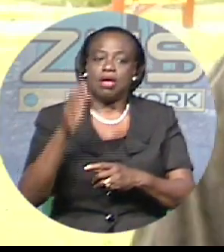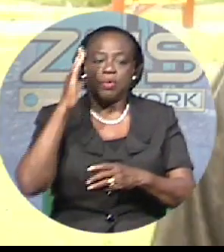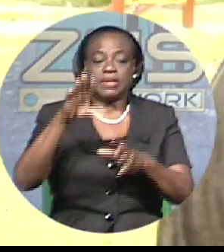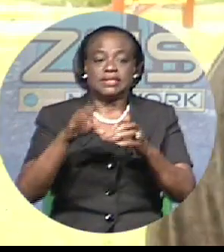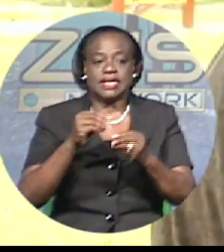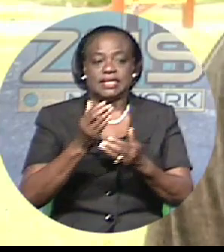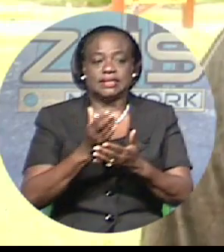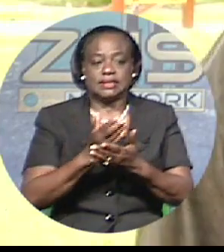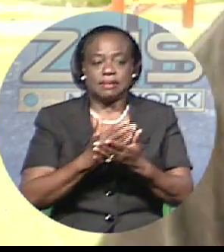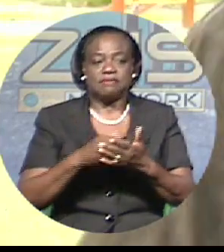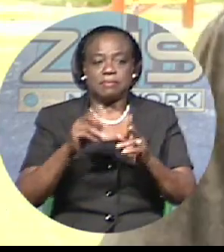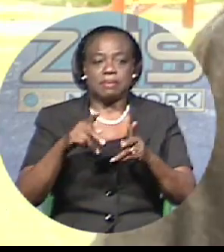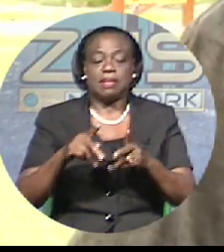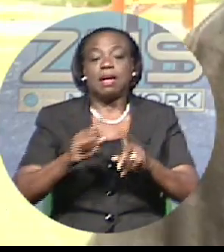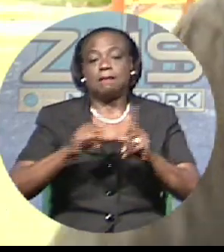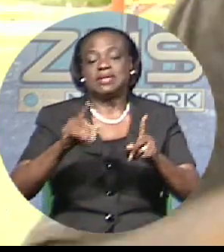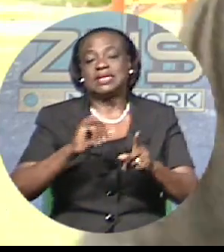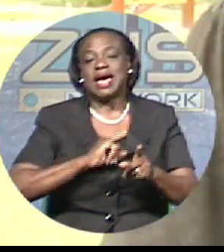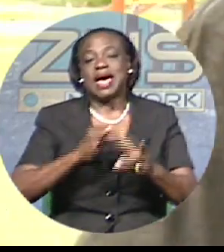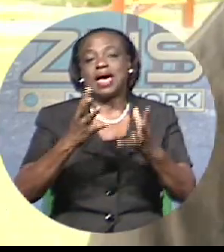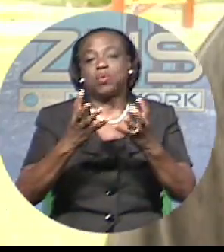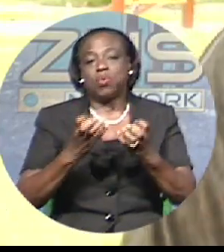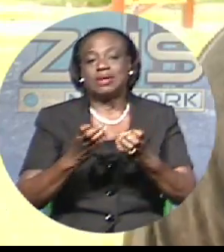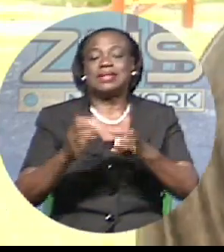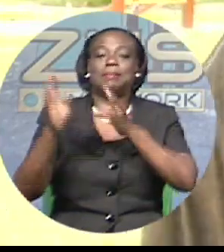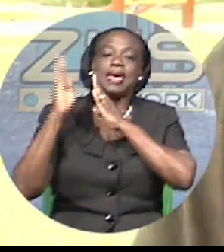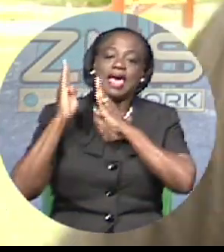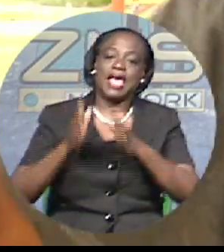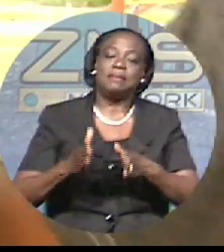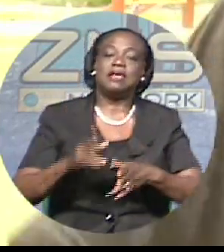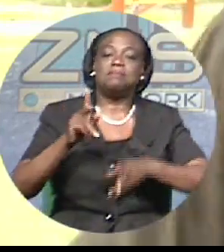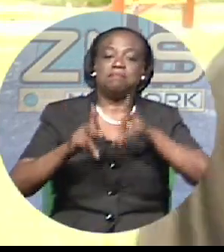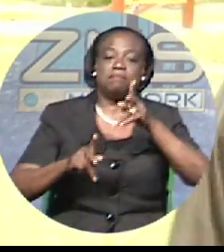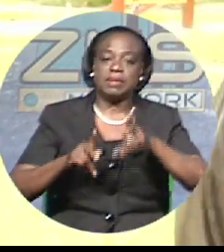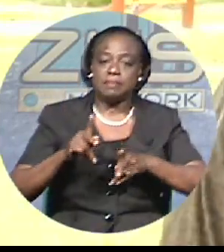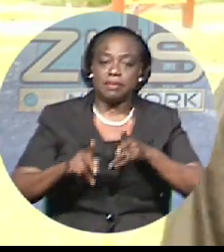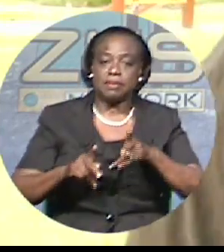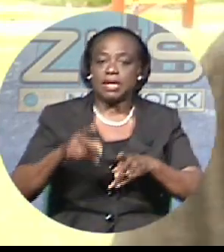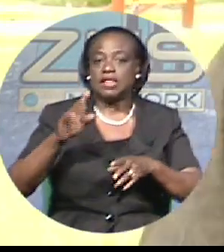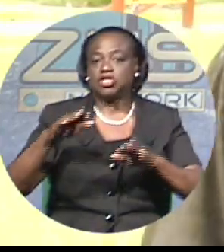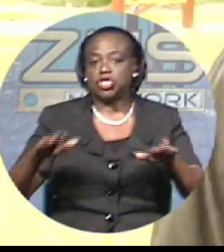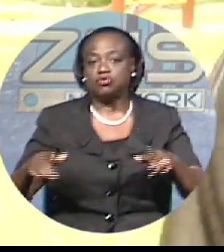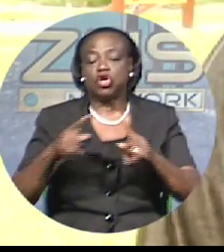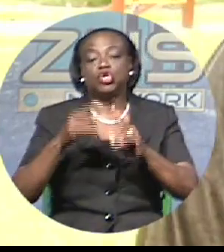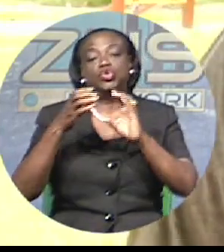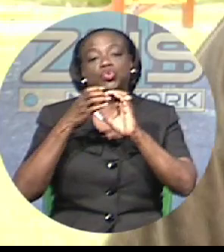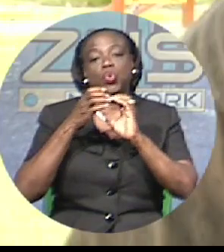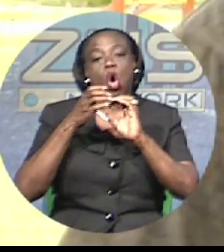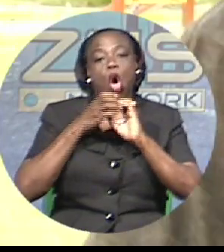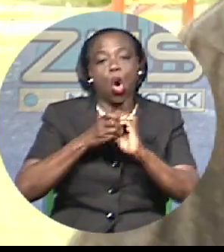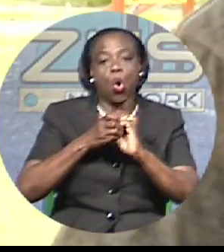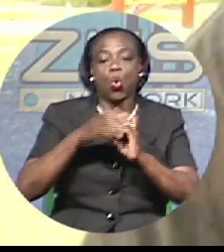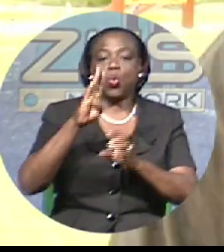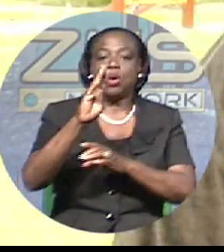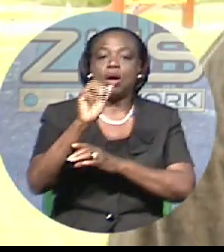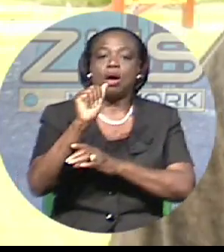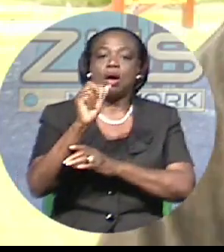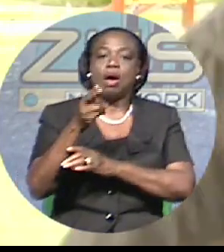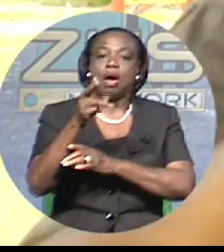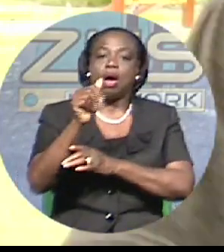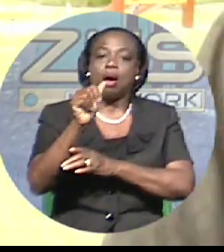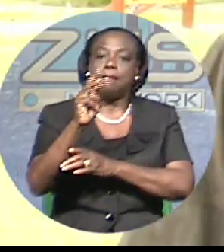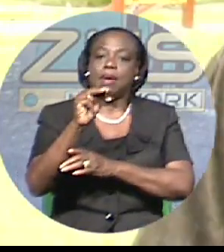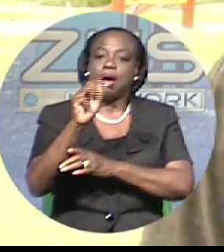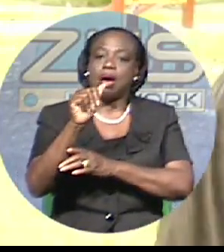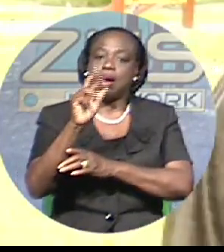own Bahama. I am interested in the Bahamian just working for Bahama and working for Atlantis and working for the government. I want a Bahamian